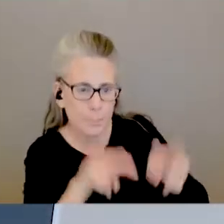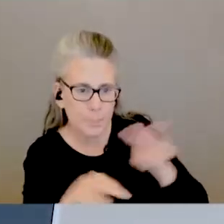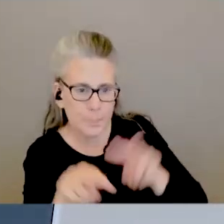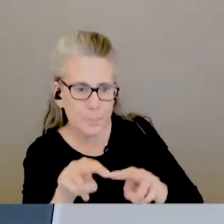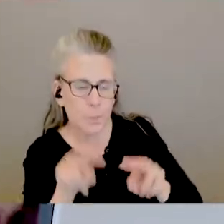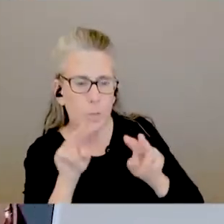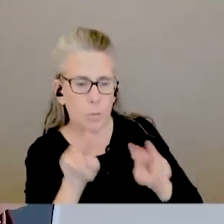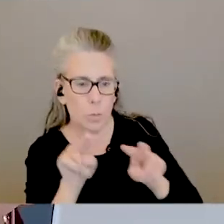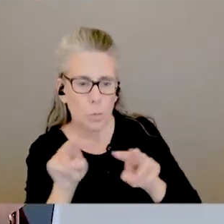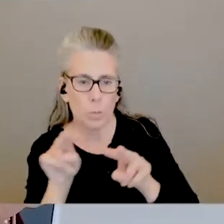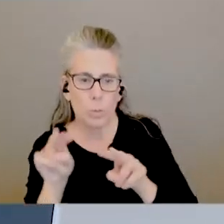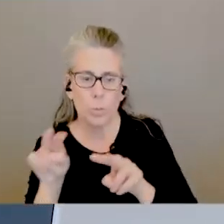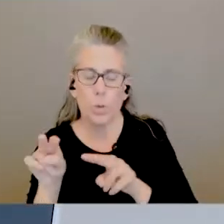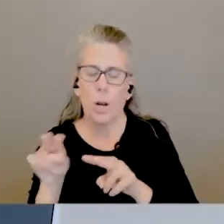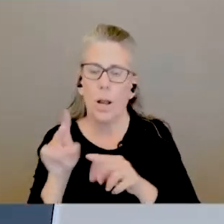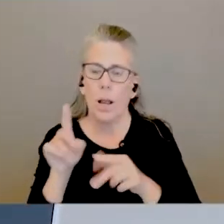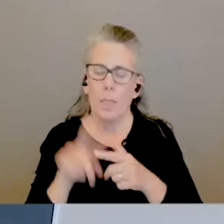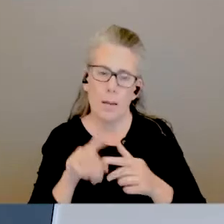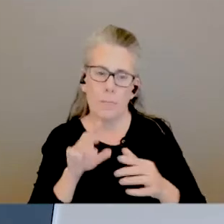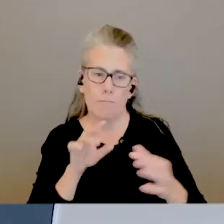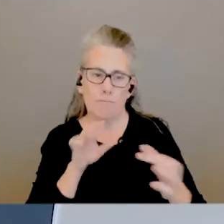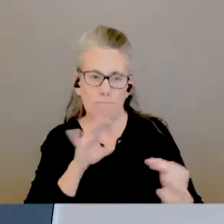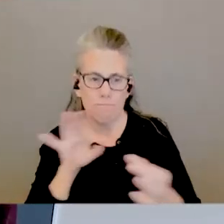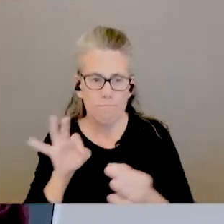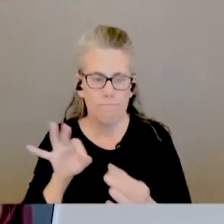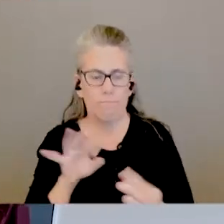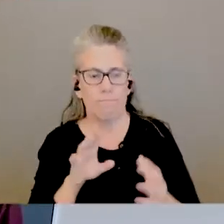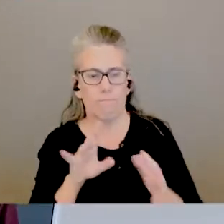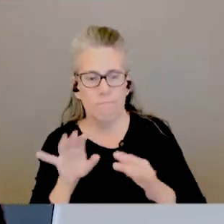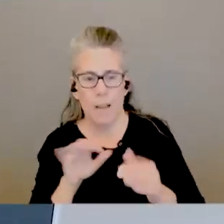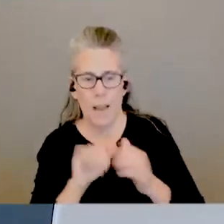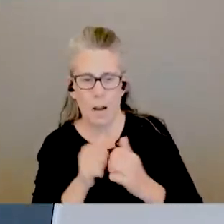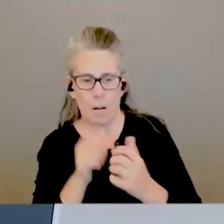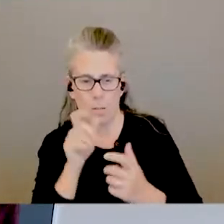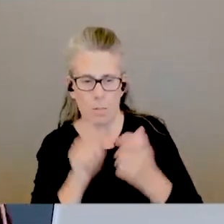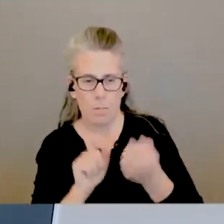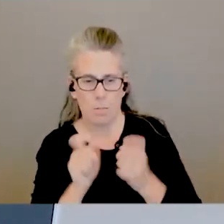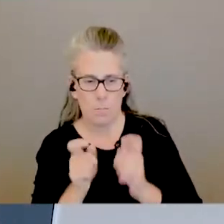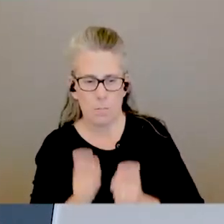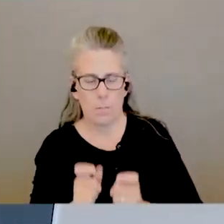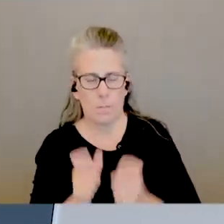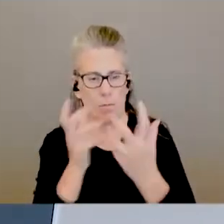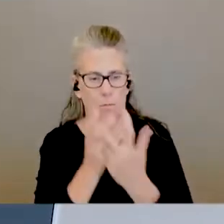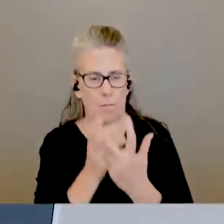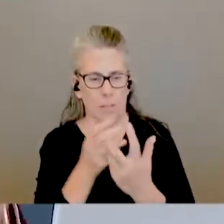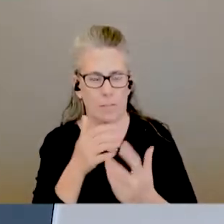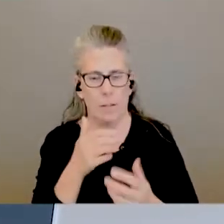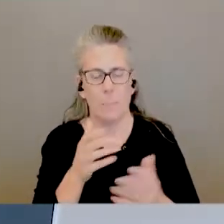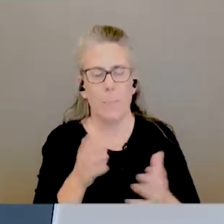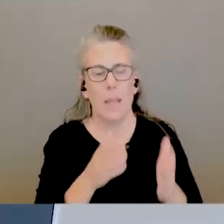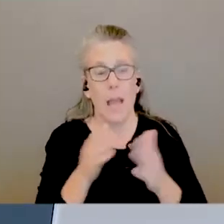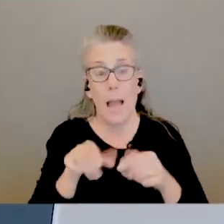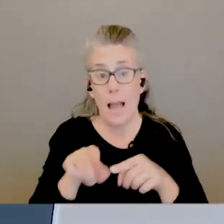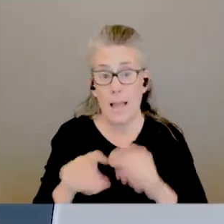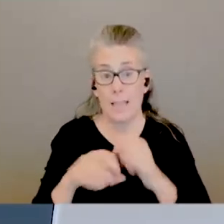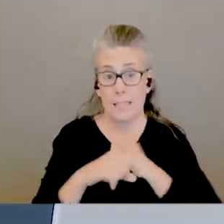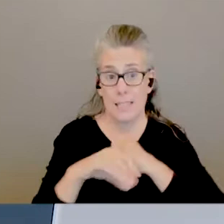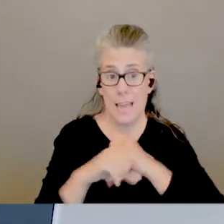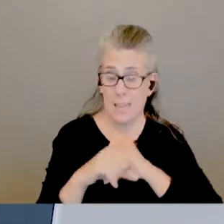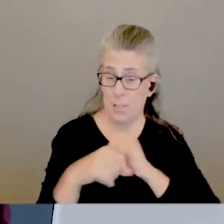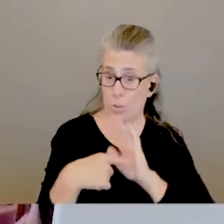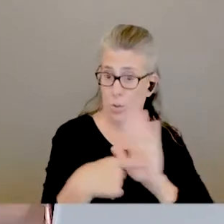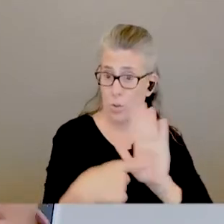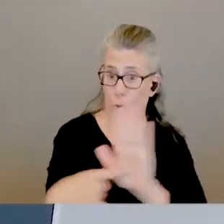ads, and be more relevant. And then as and when these ads are being shown, events like impressions,